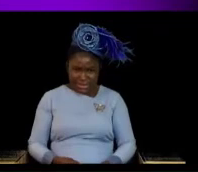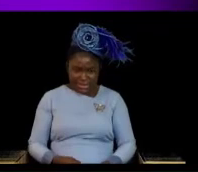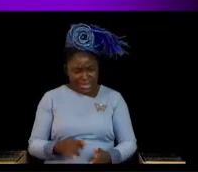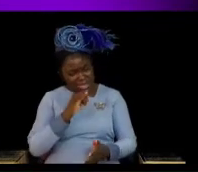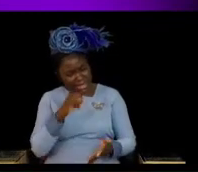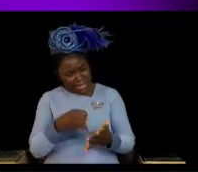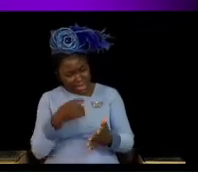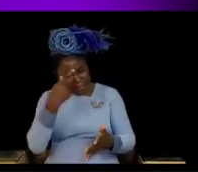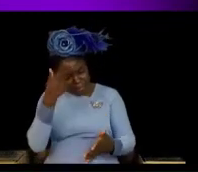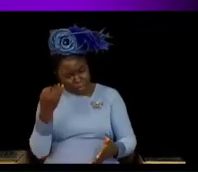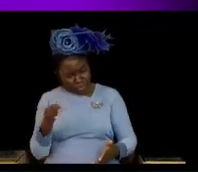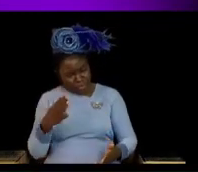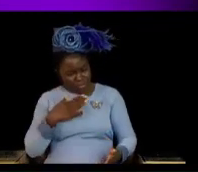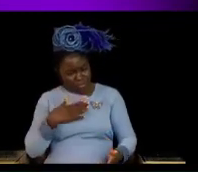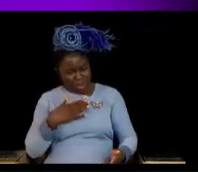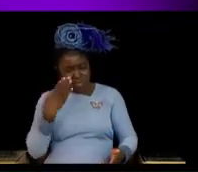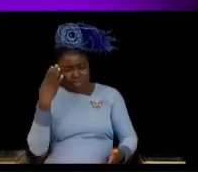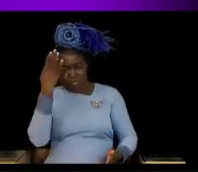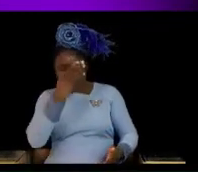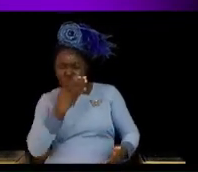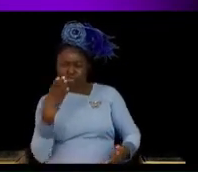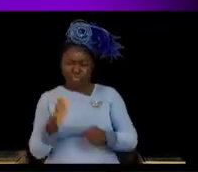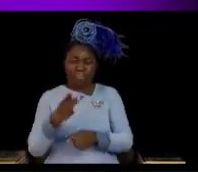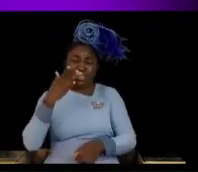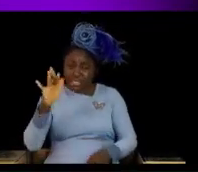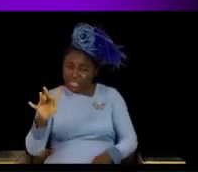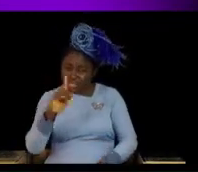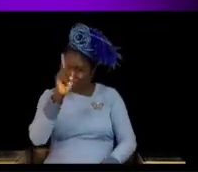you as a dangerous person for Jesus? Is it